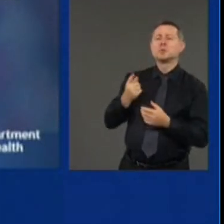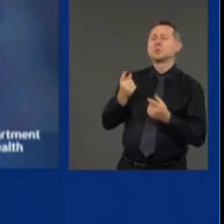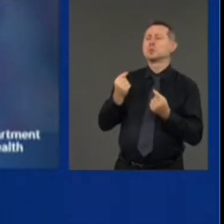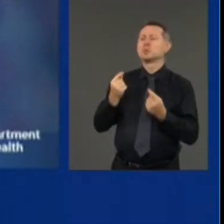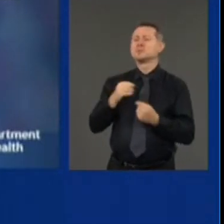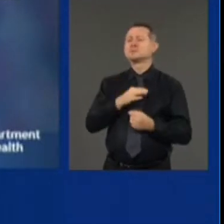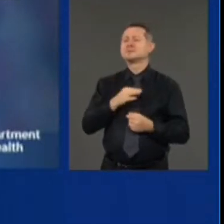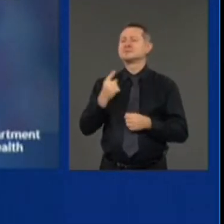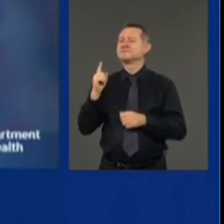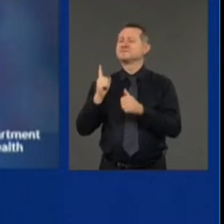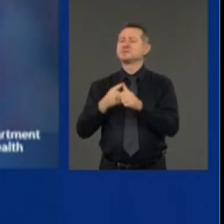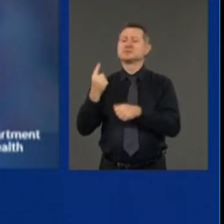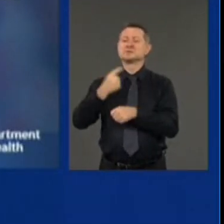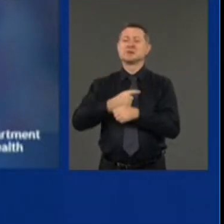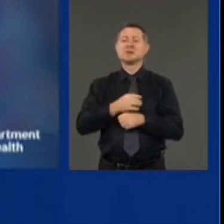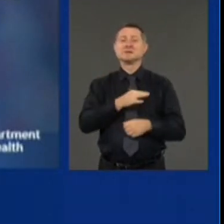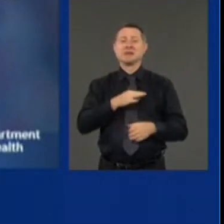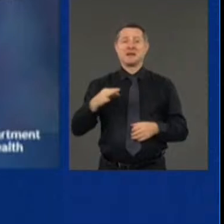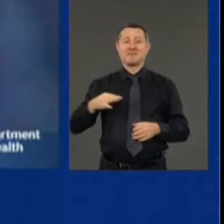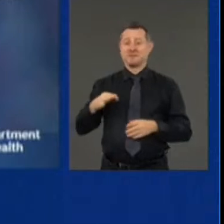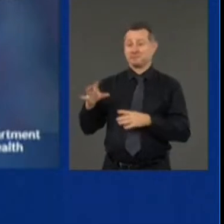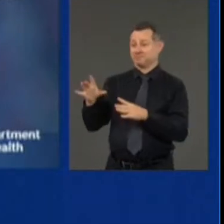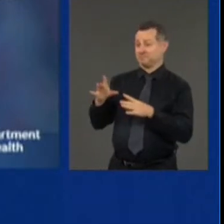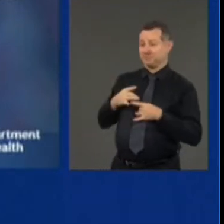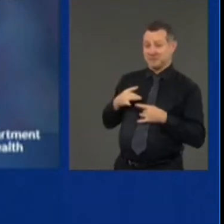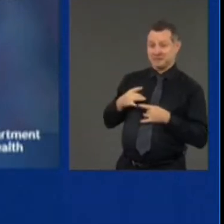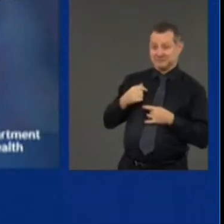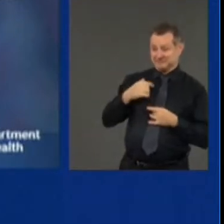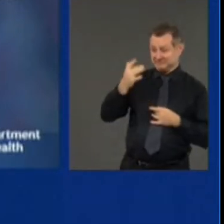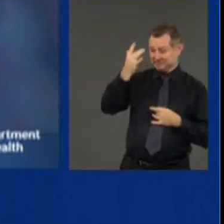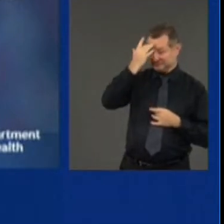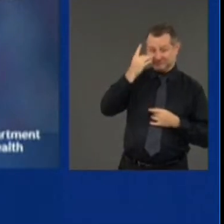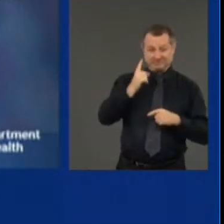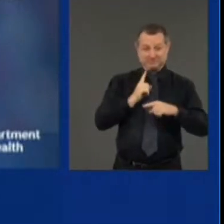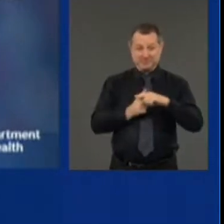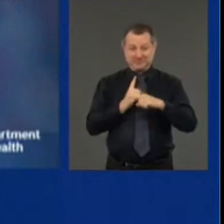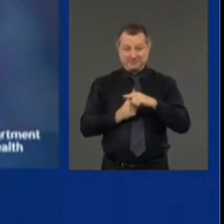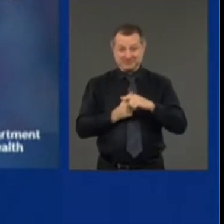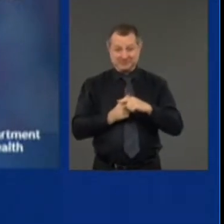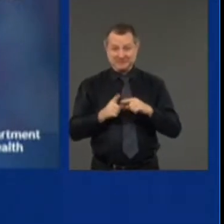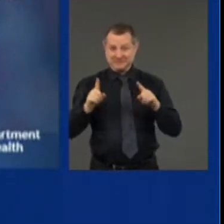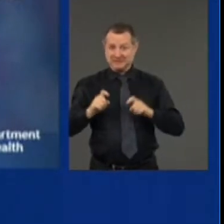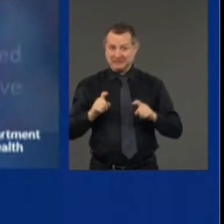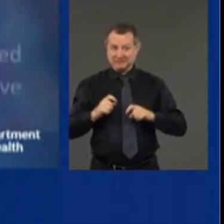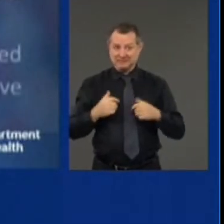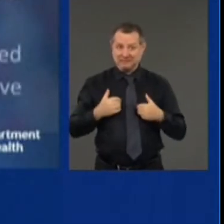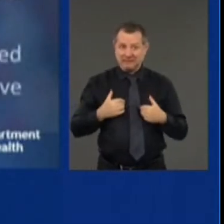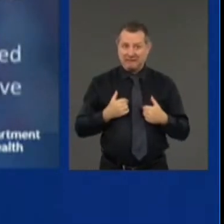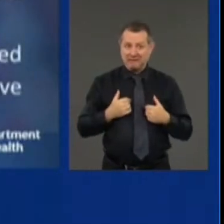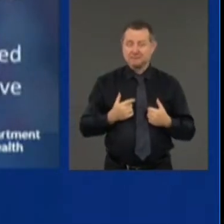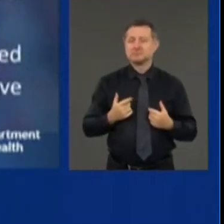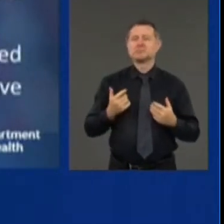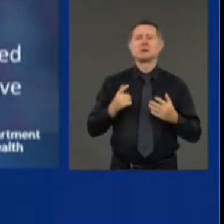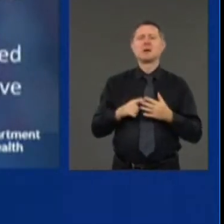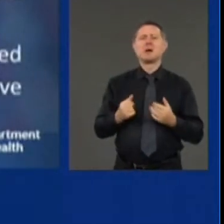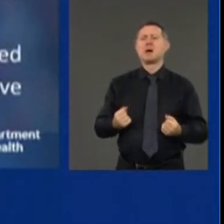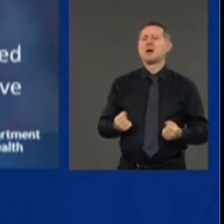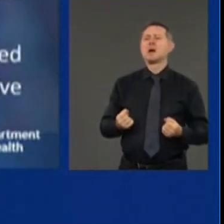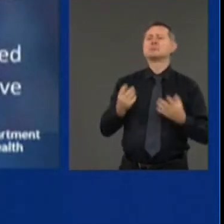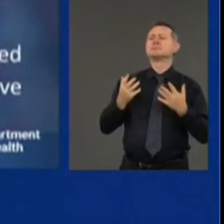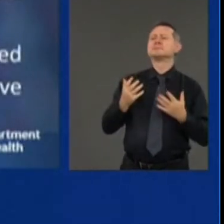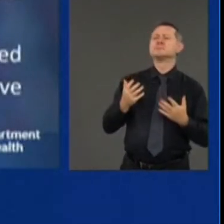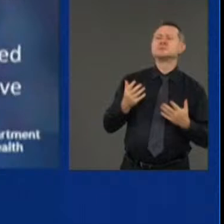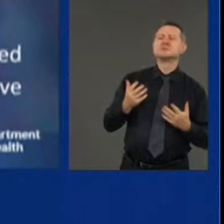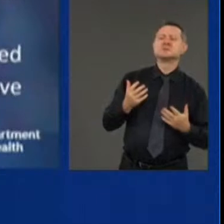experienced symptoms typical of COVID or received a positive test result. We also asked them to